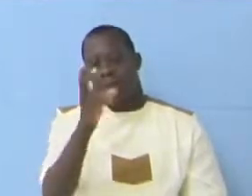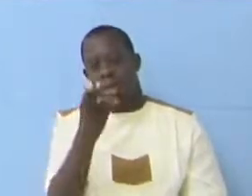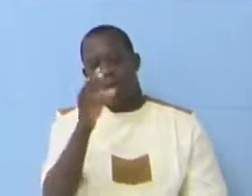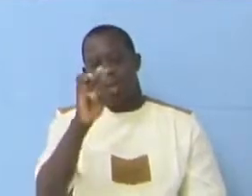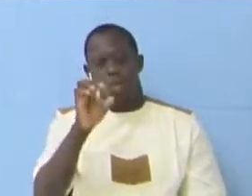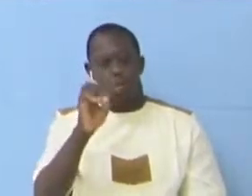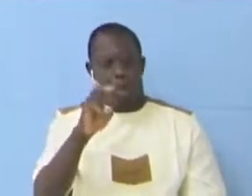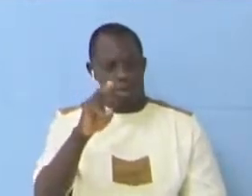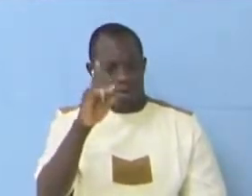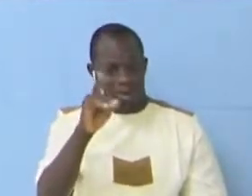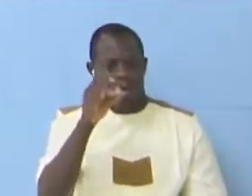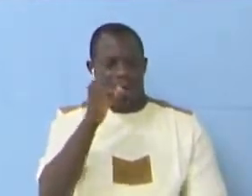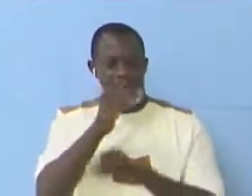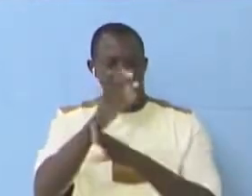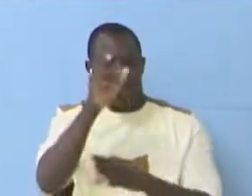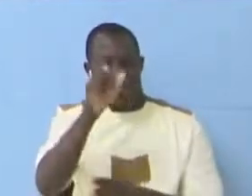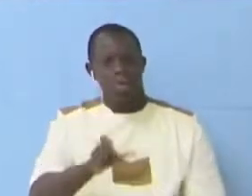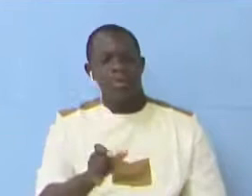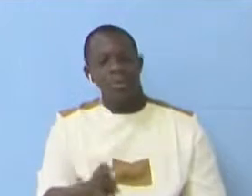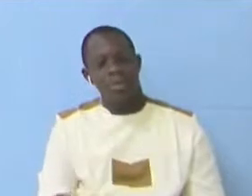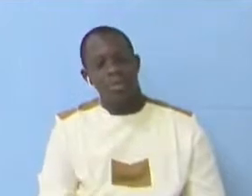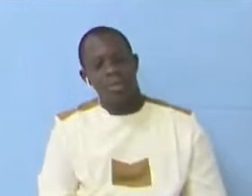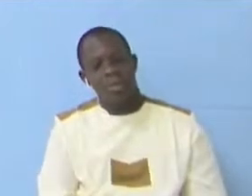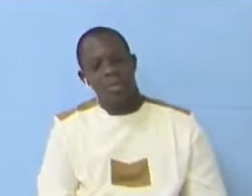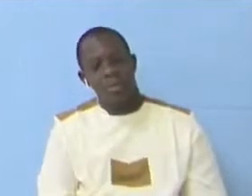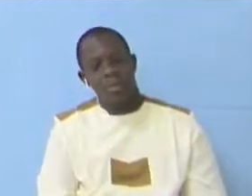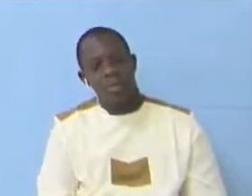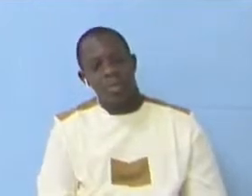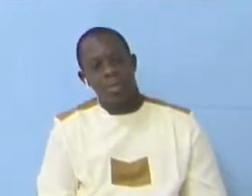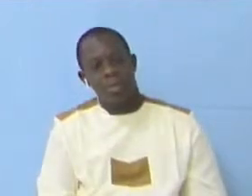Body, Ghanaian. By